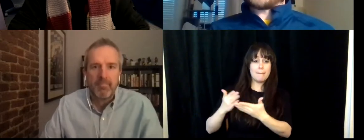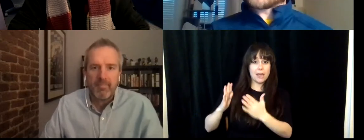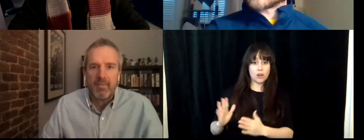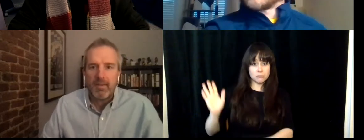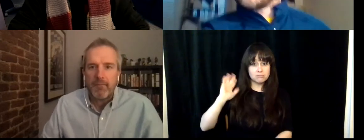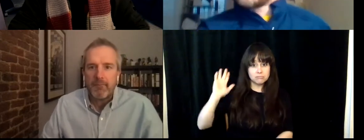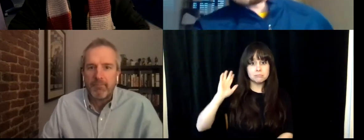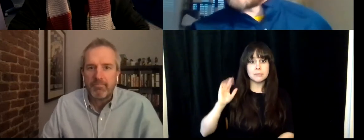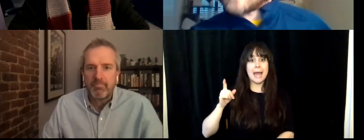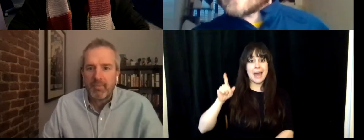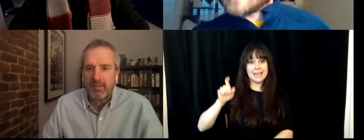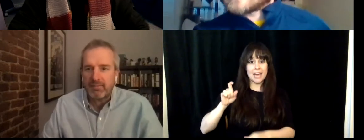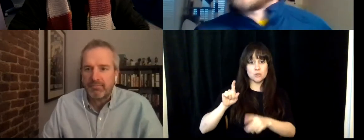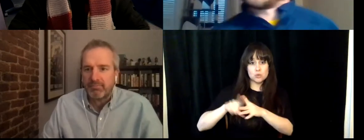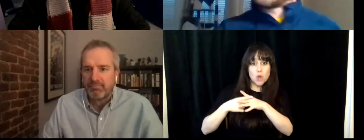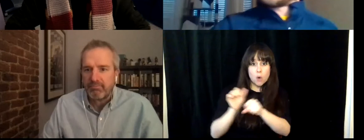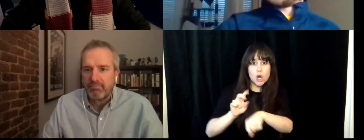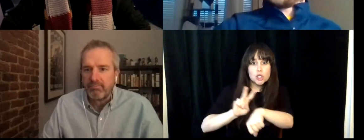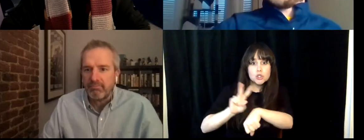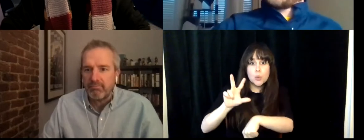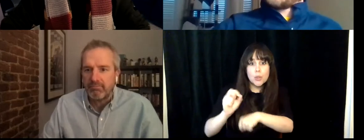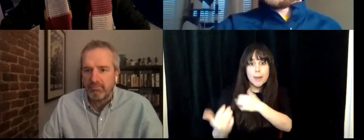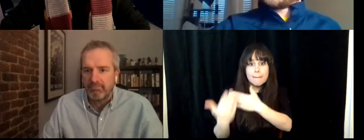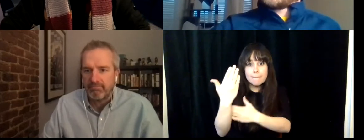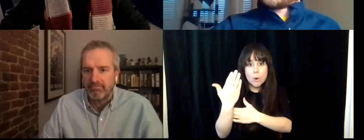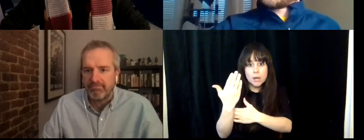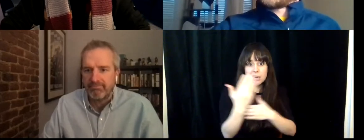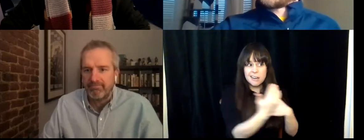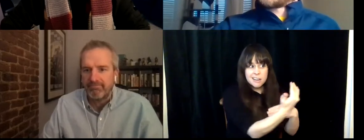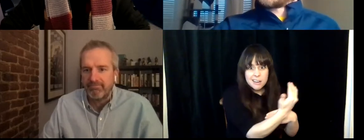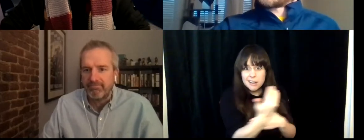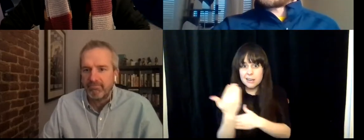day. All right, let's see.